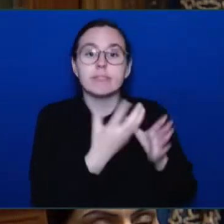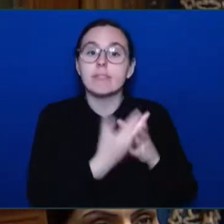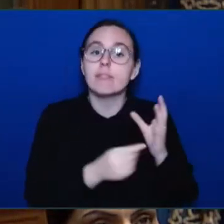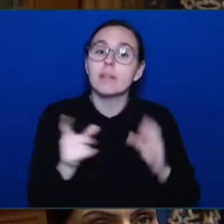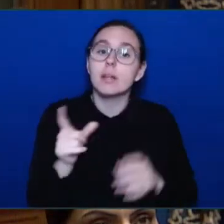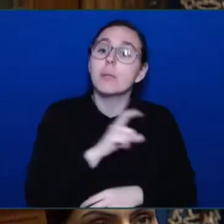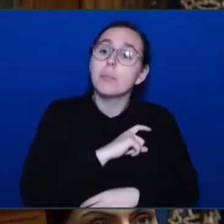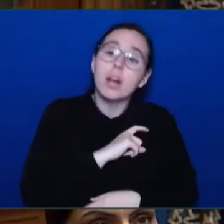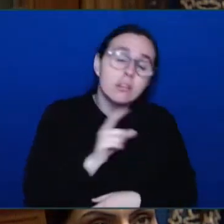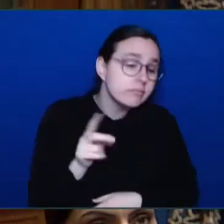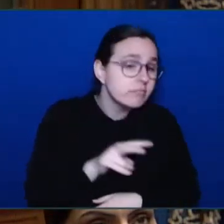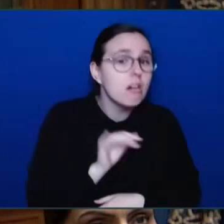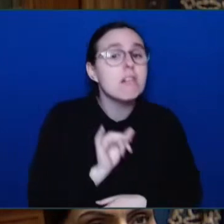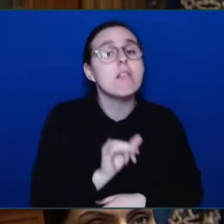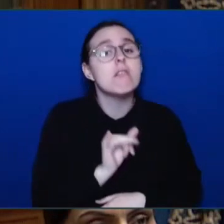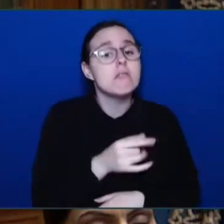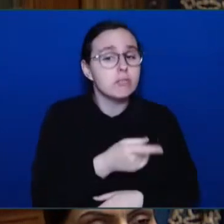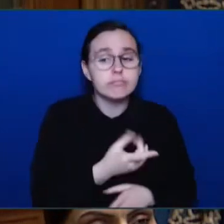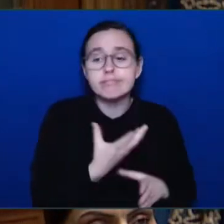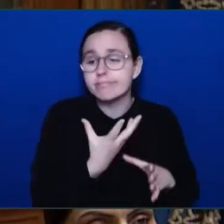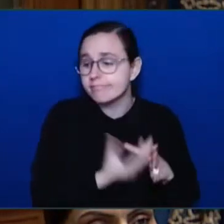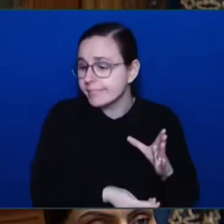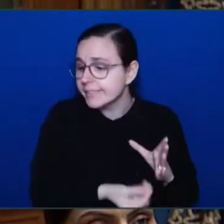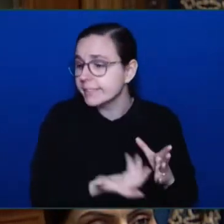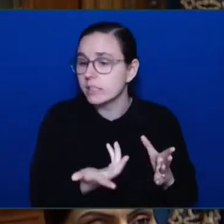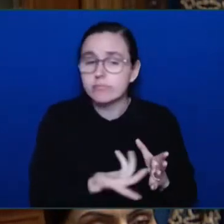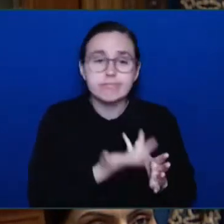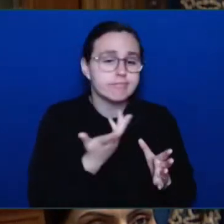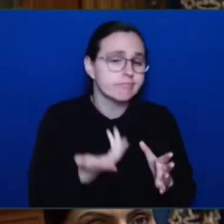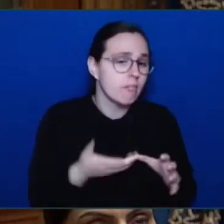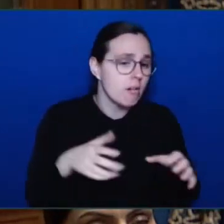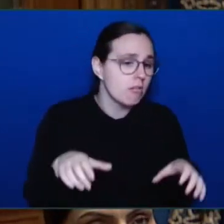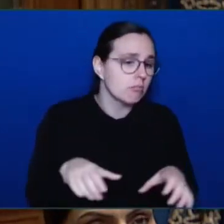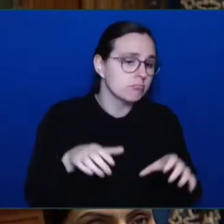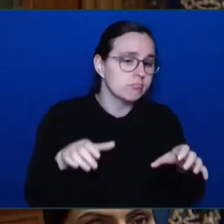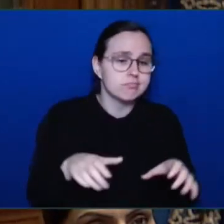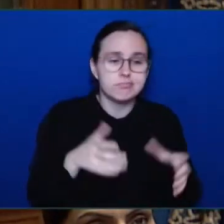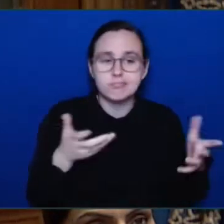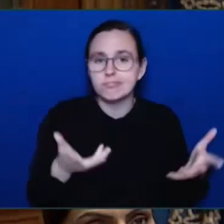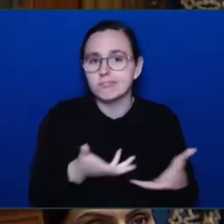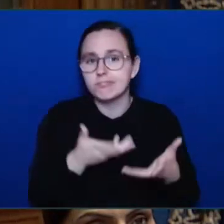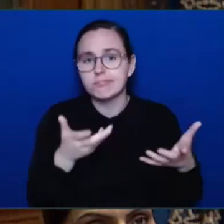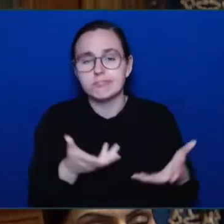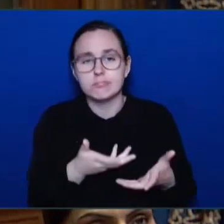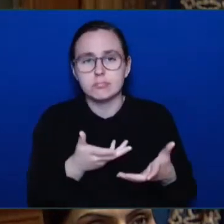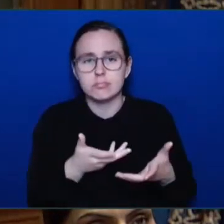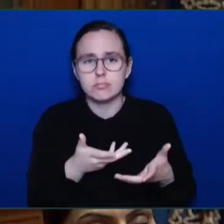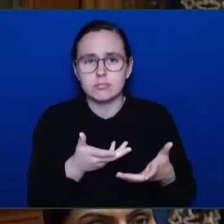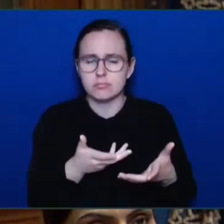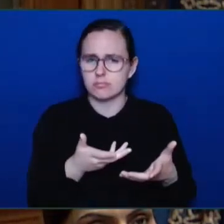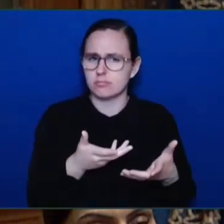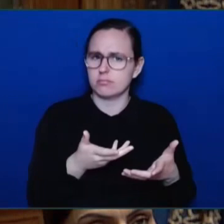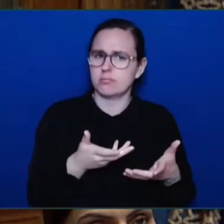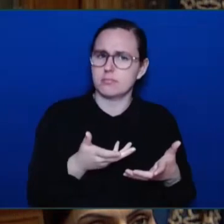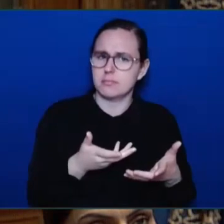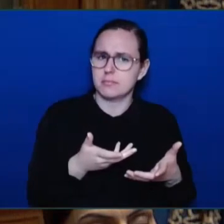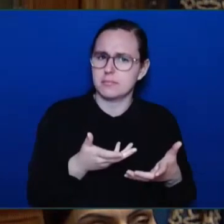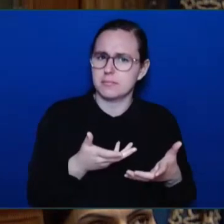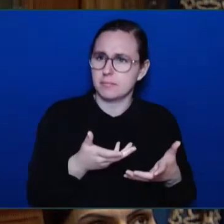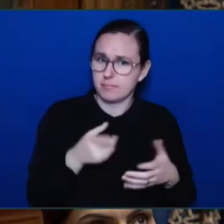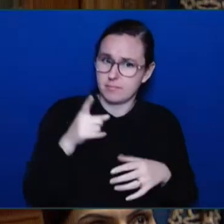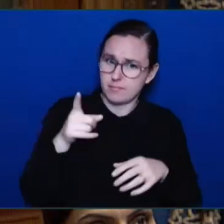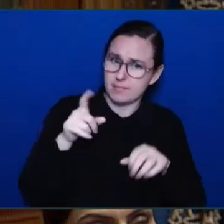girls, and two-spirited people. All major institutions in this country, the federal and provincial governments,